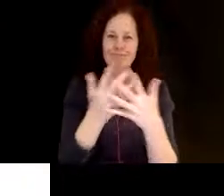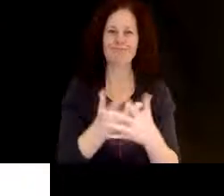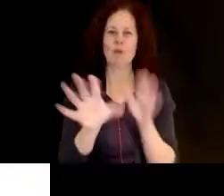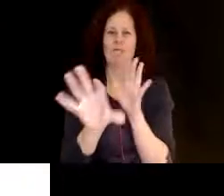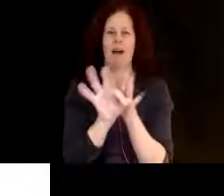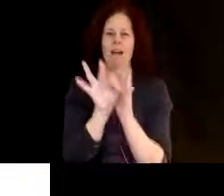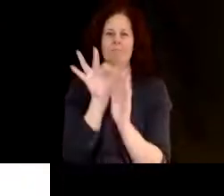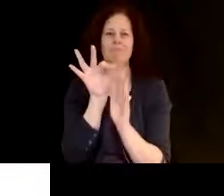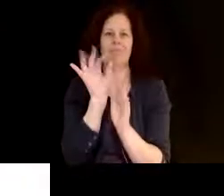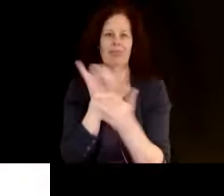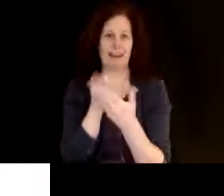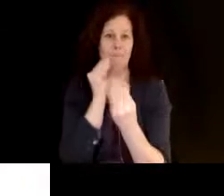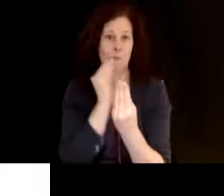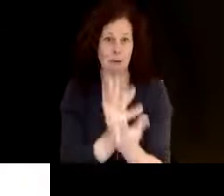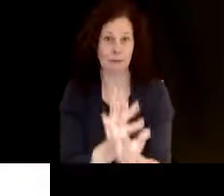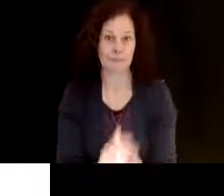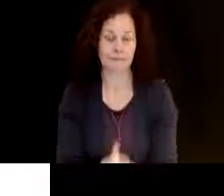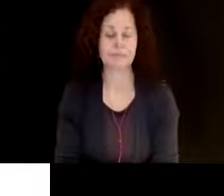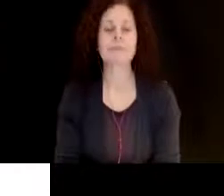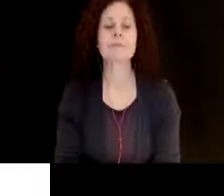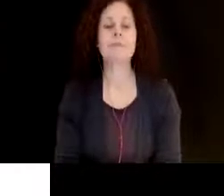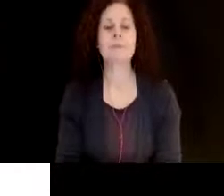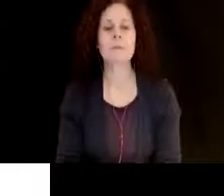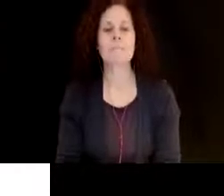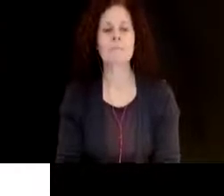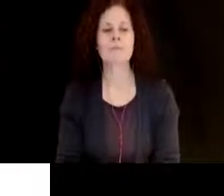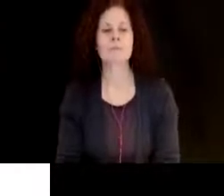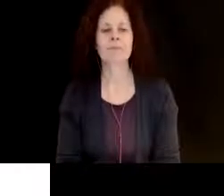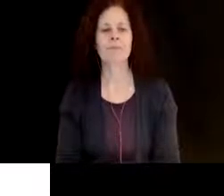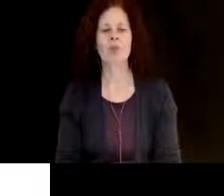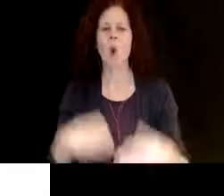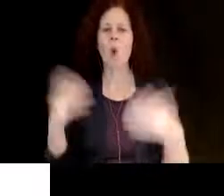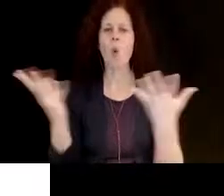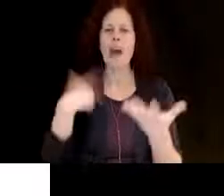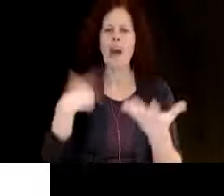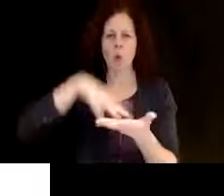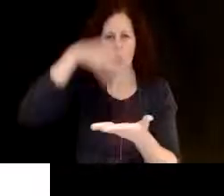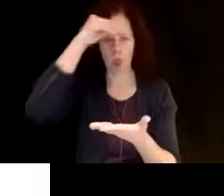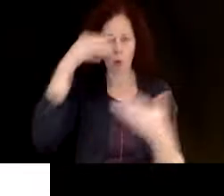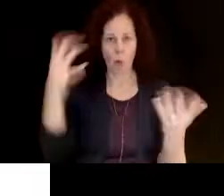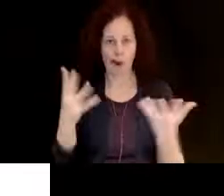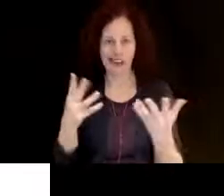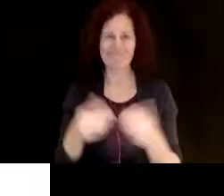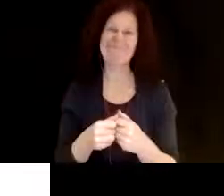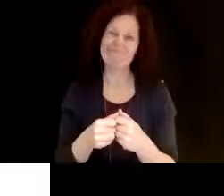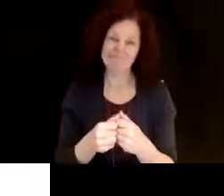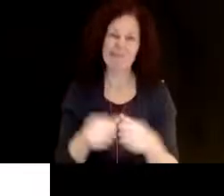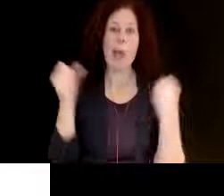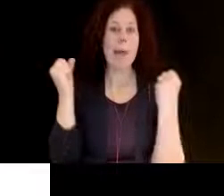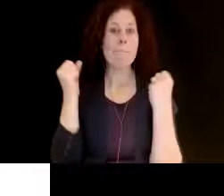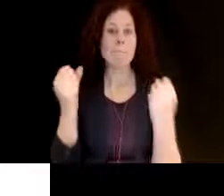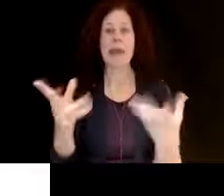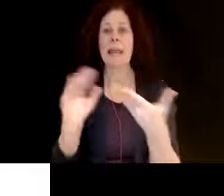So our main takeaways were, first and foremost, that a large percentage of municipalities are not meeting their obligations under Title